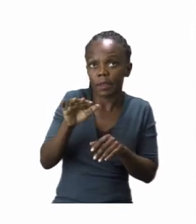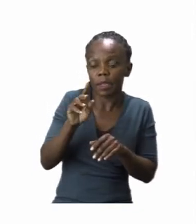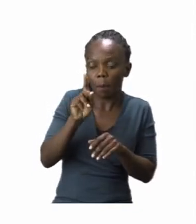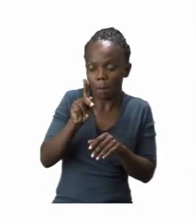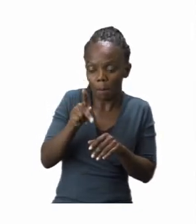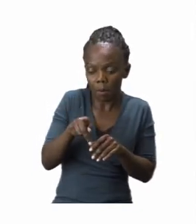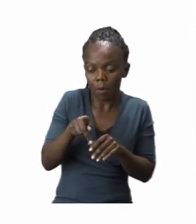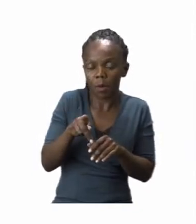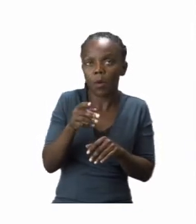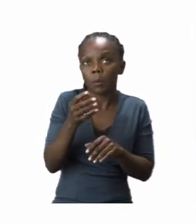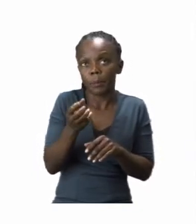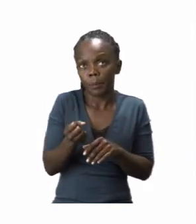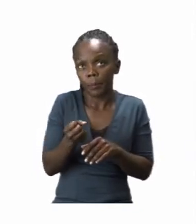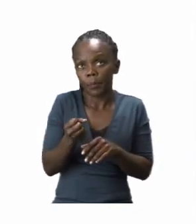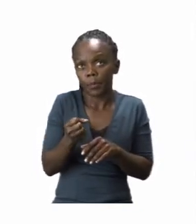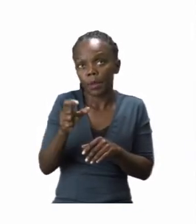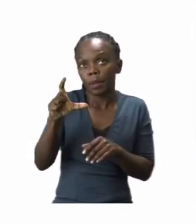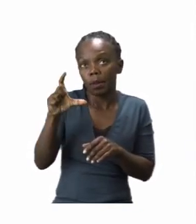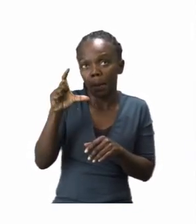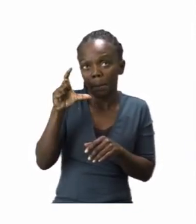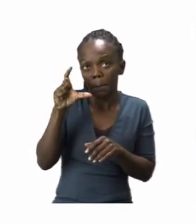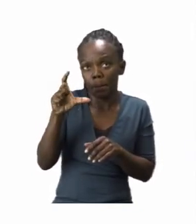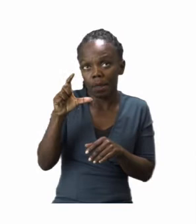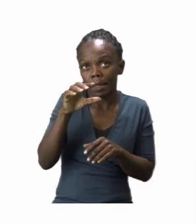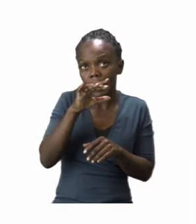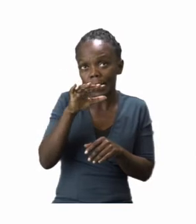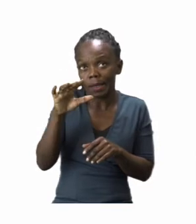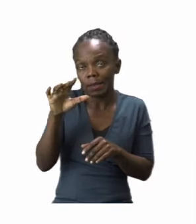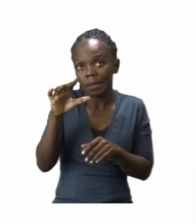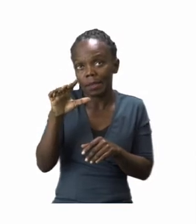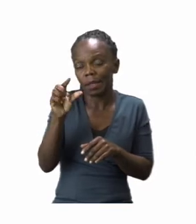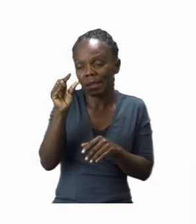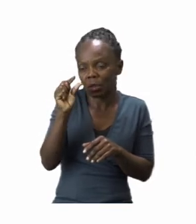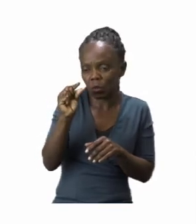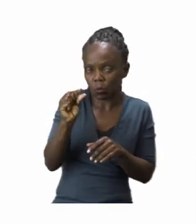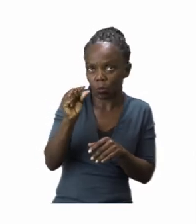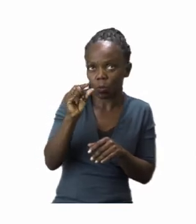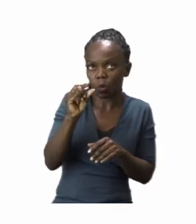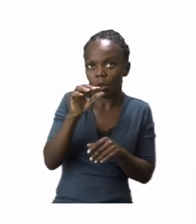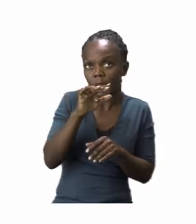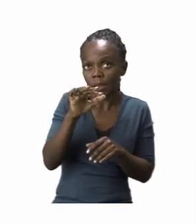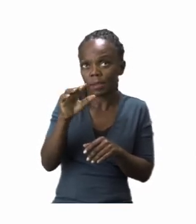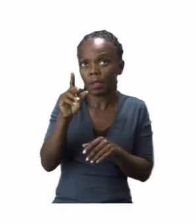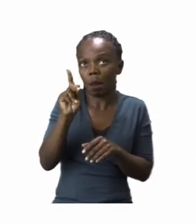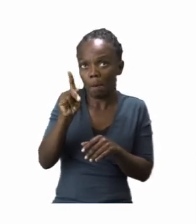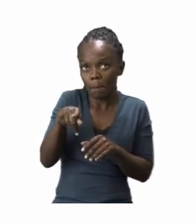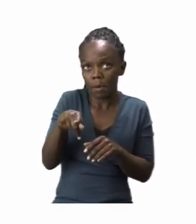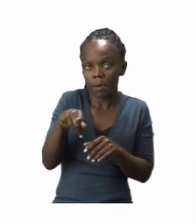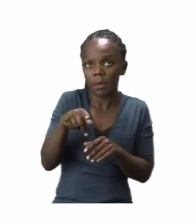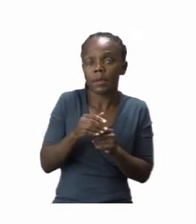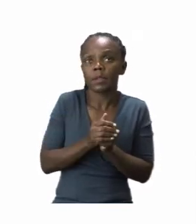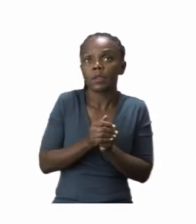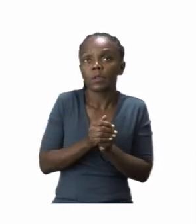letter P and the small letter P. After that, you are going to color in